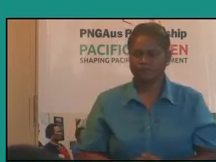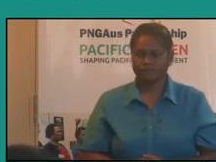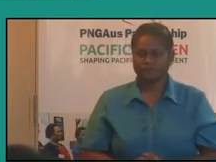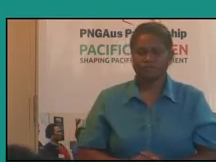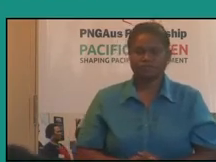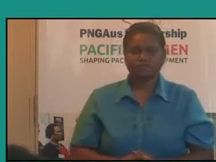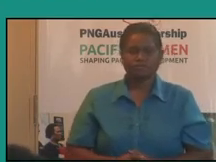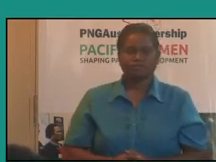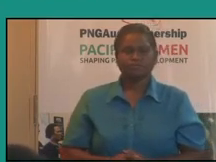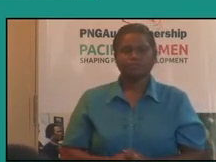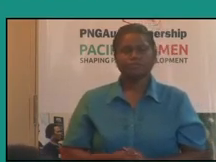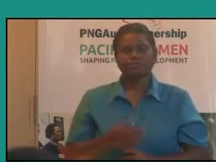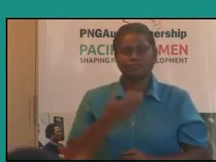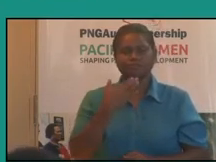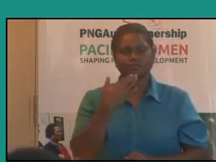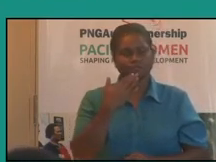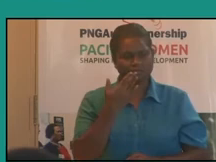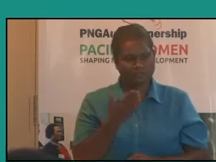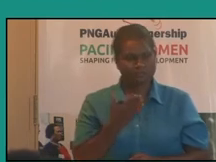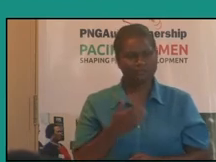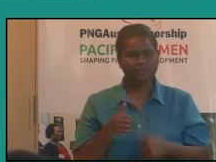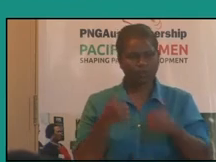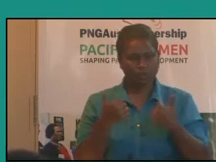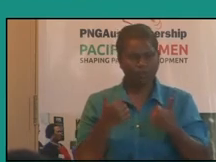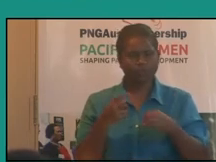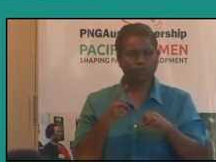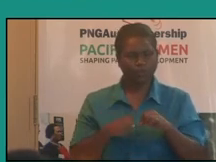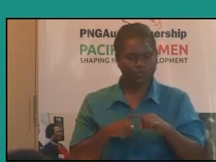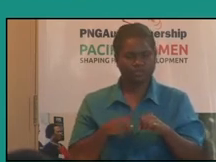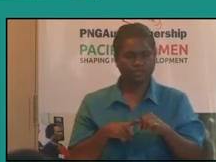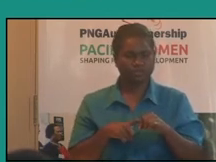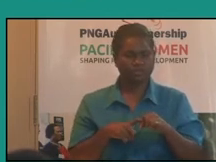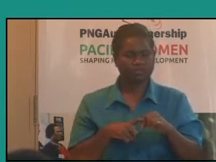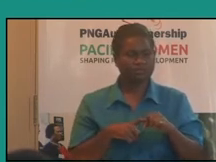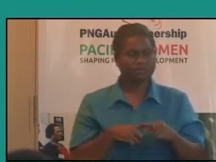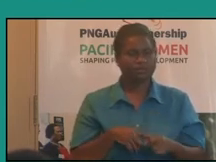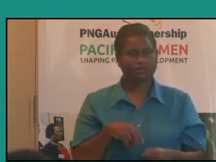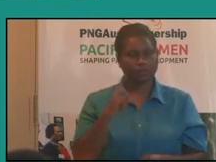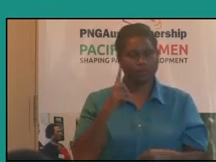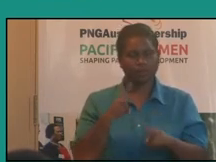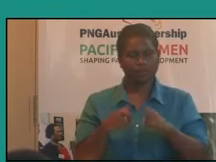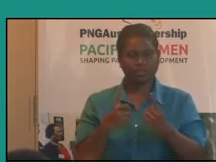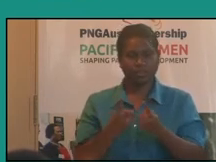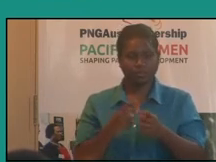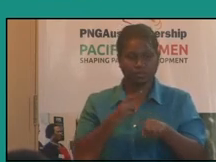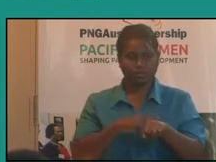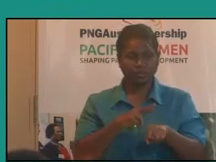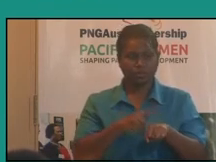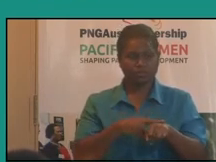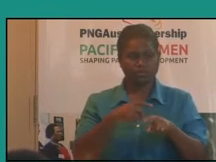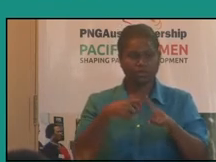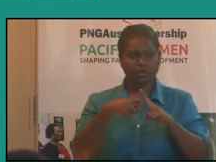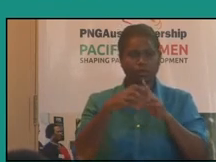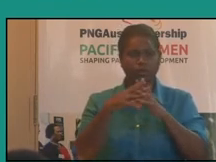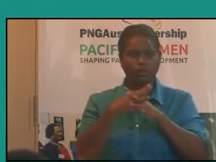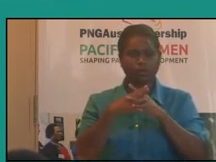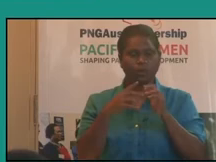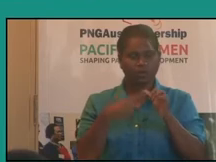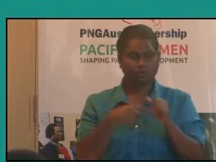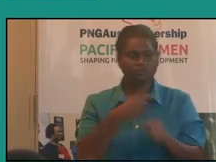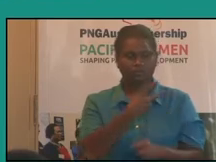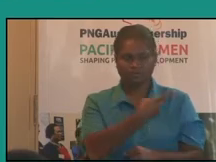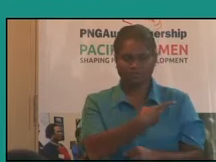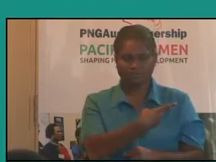Thank you. That's a very interesting question. In fact, that's something that Dr. Kwai and I and the others that are involved in the at